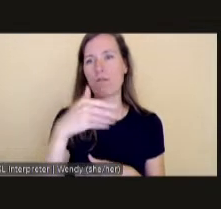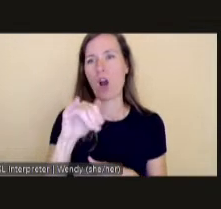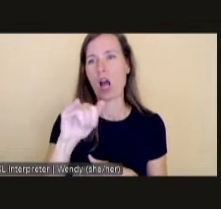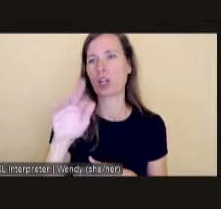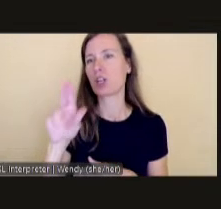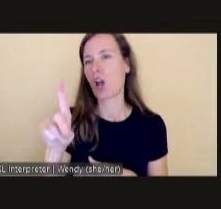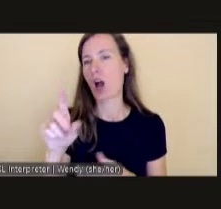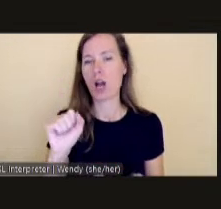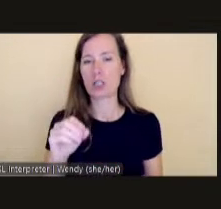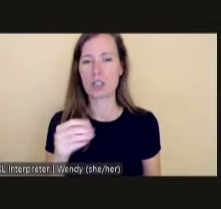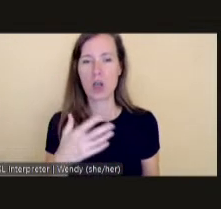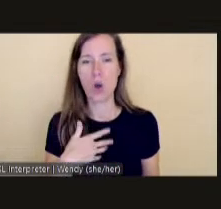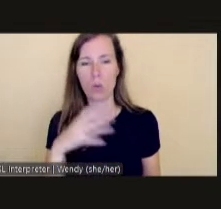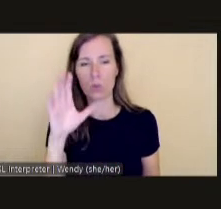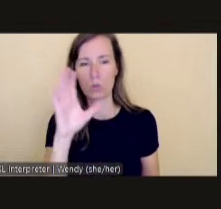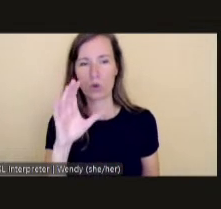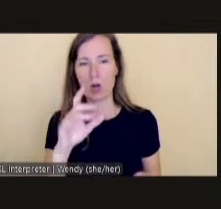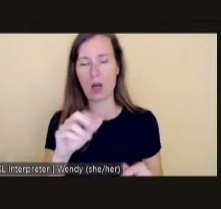you. Council?